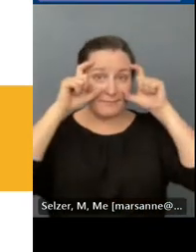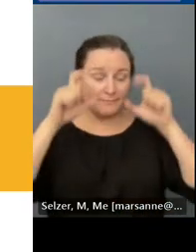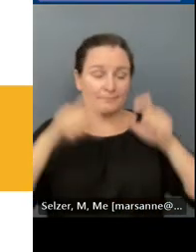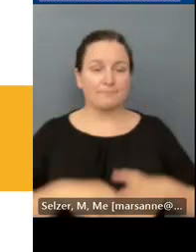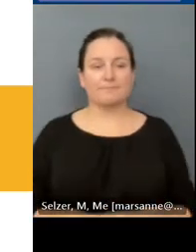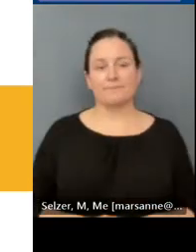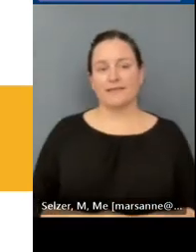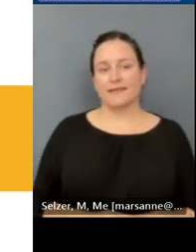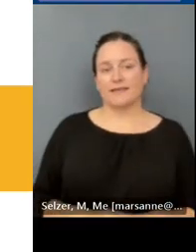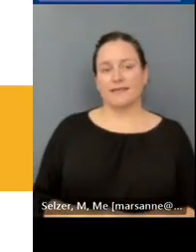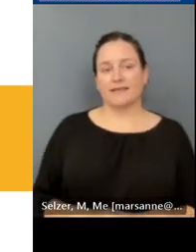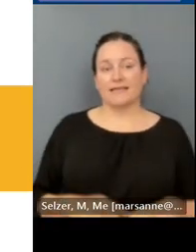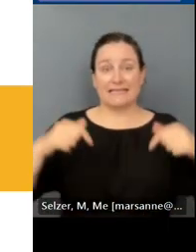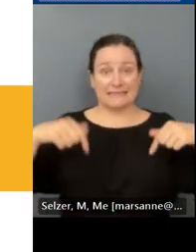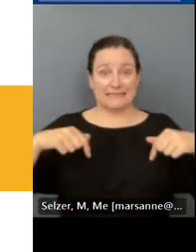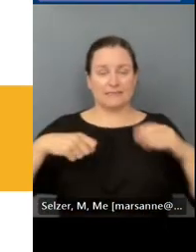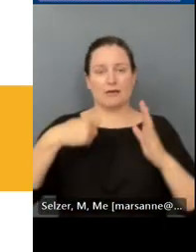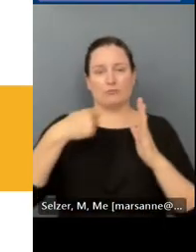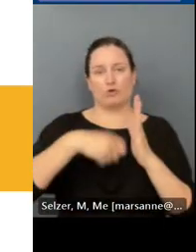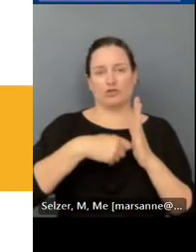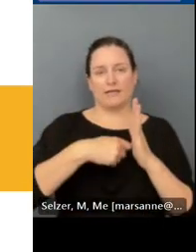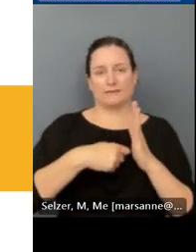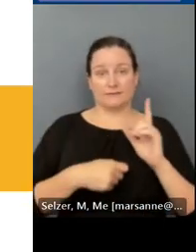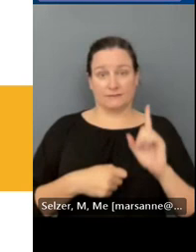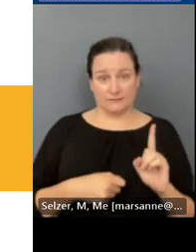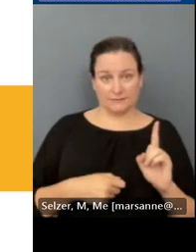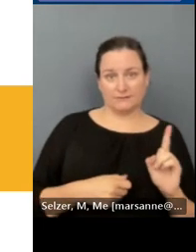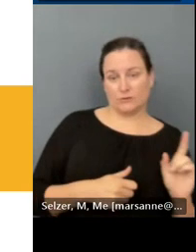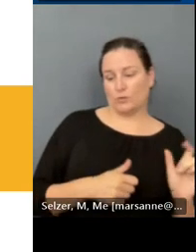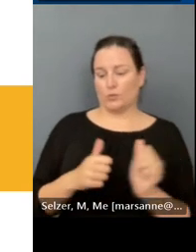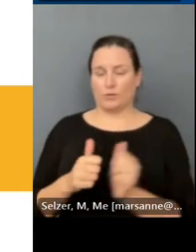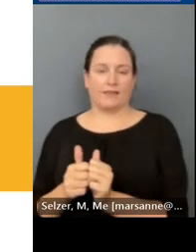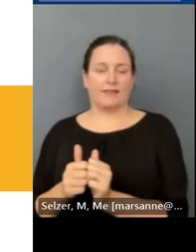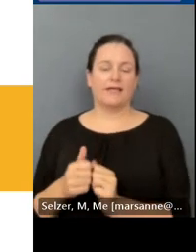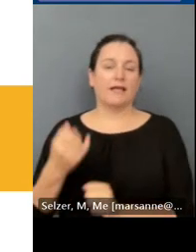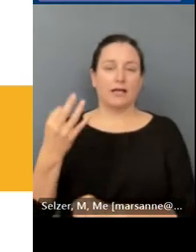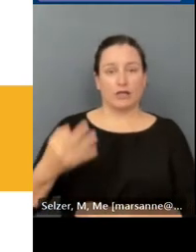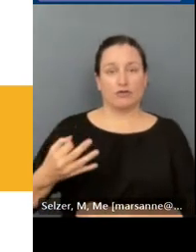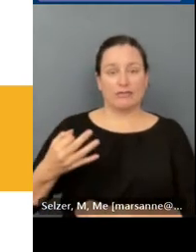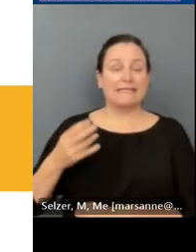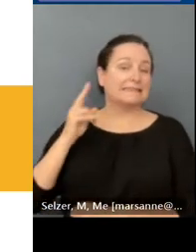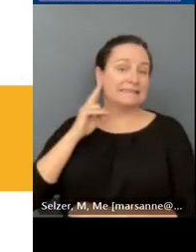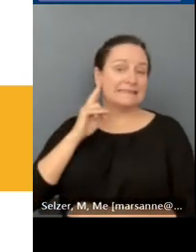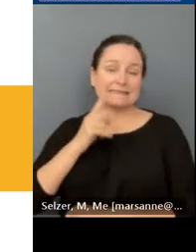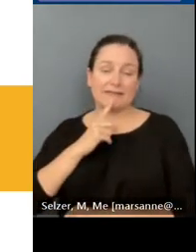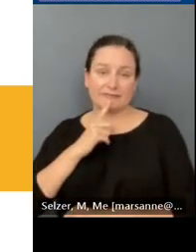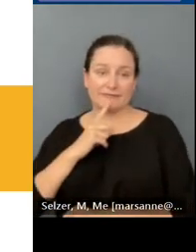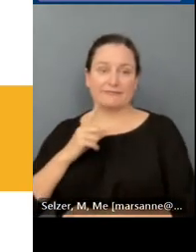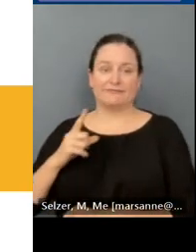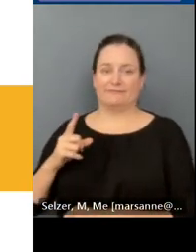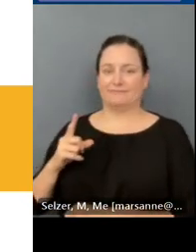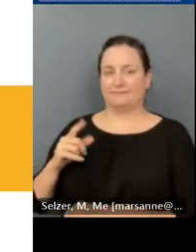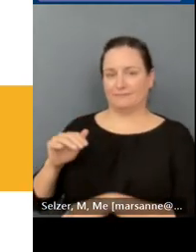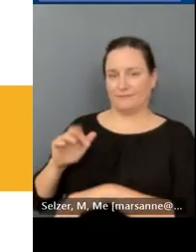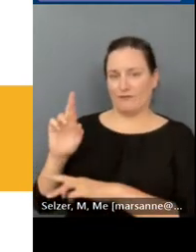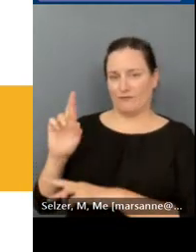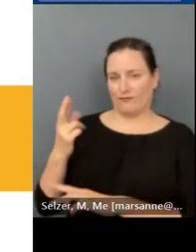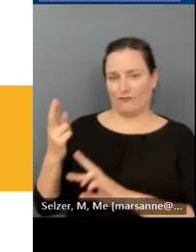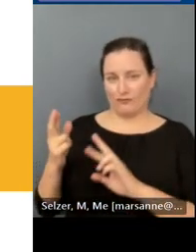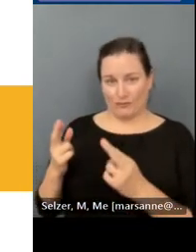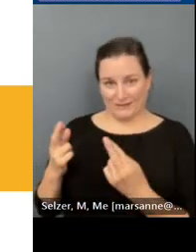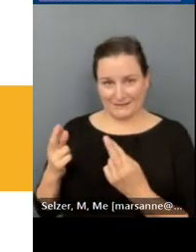I work on this project along with my three deaf friends, Digvijay Singh, the team lead, Hoshyar Singh,